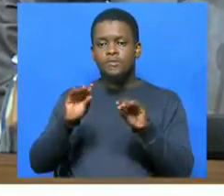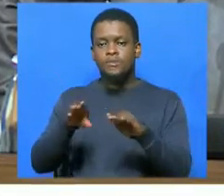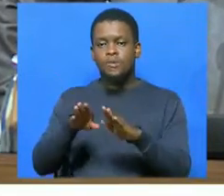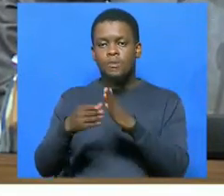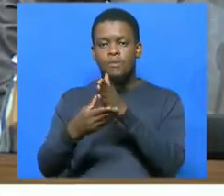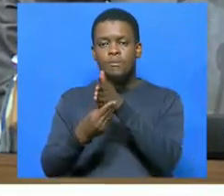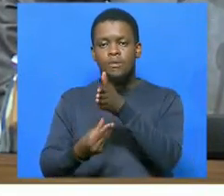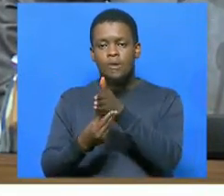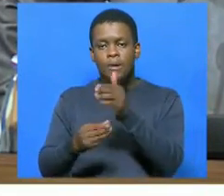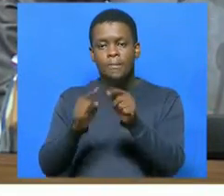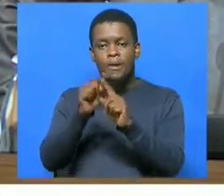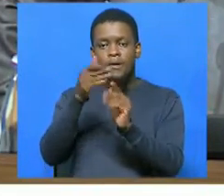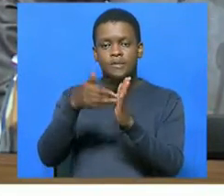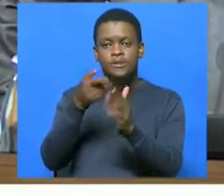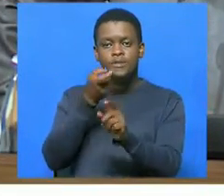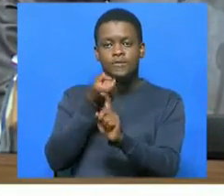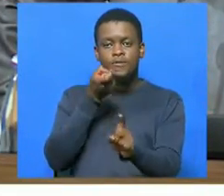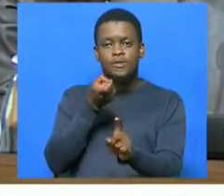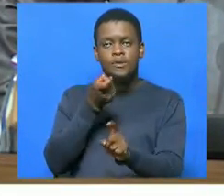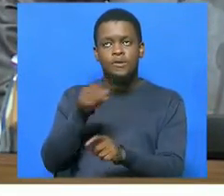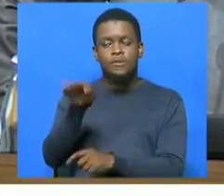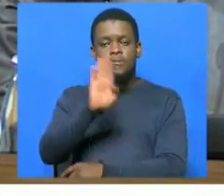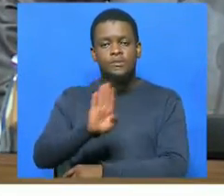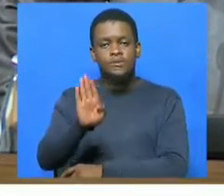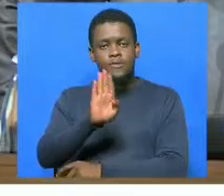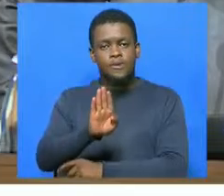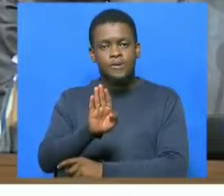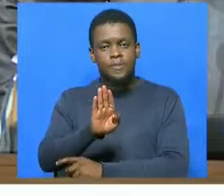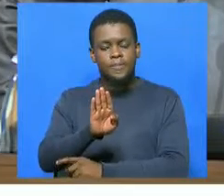is from Botswana.